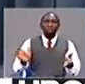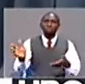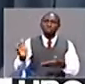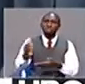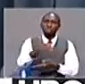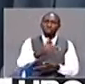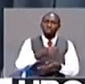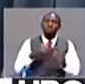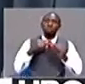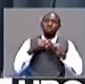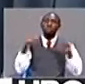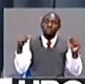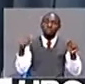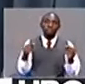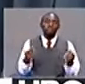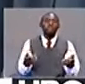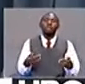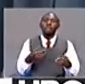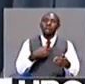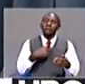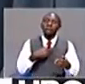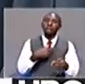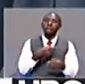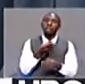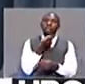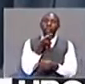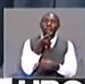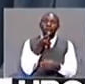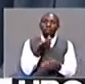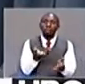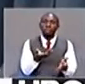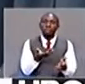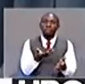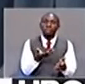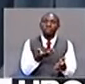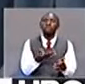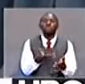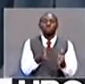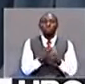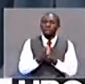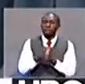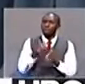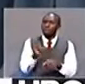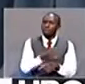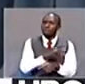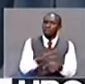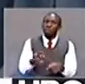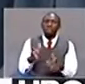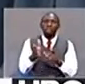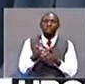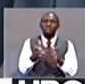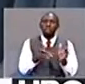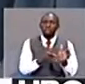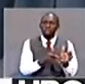him. They had a supper together, just like the one of Jesus' last supper. Then on